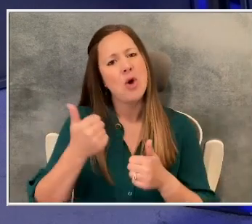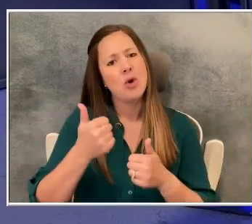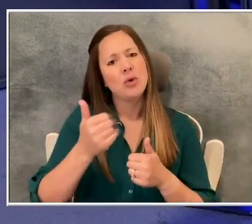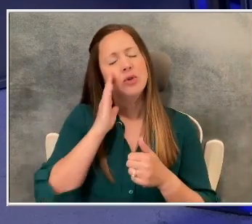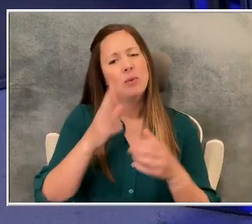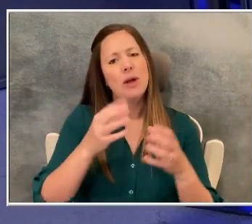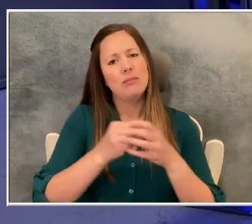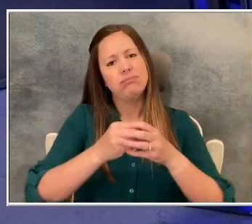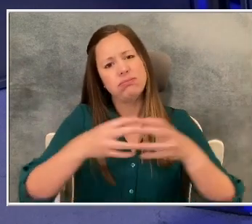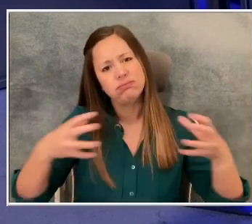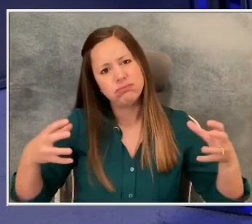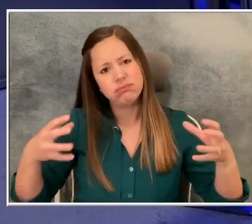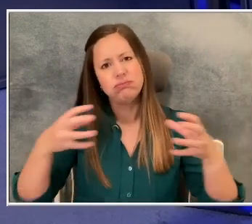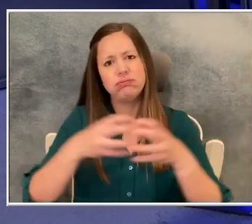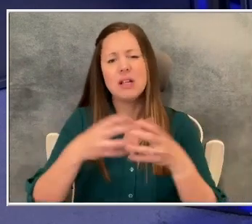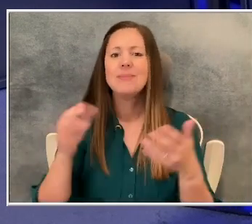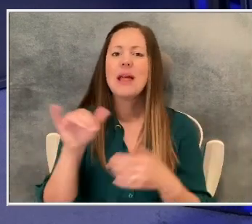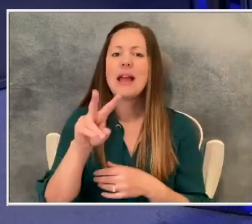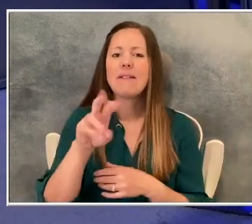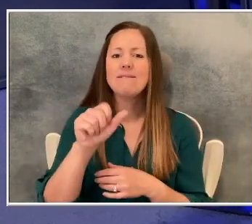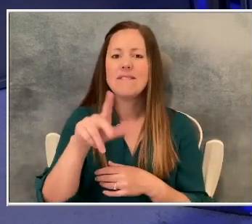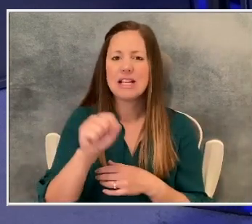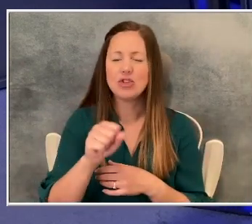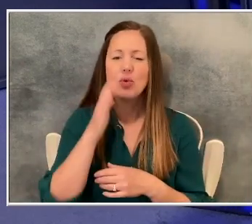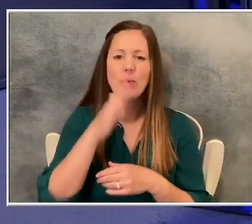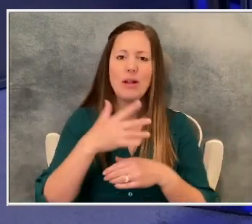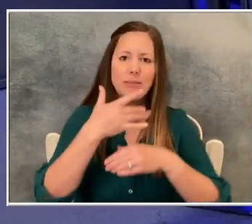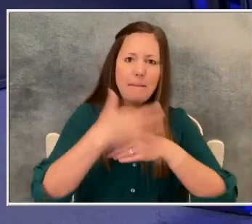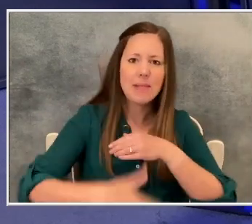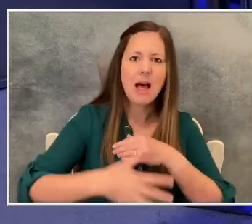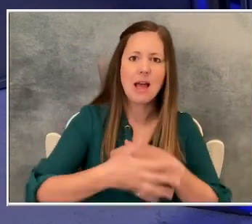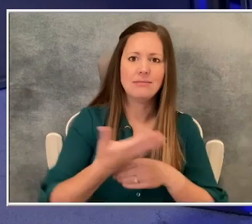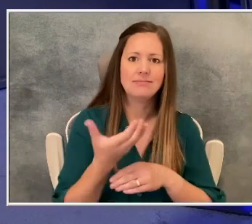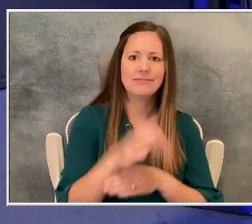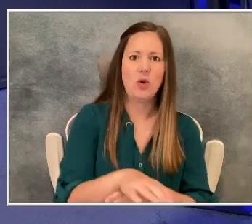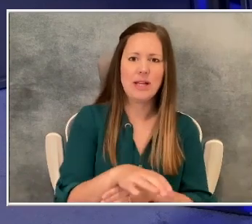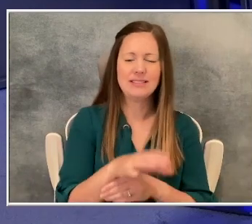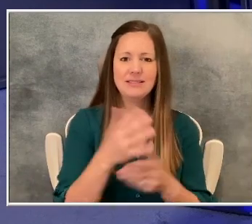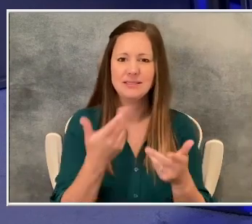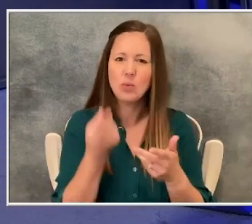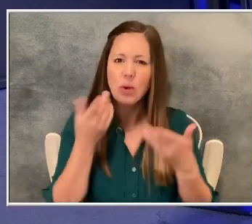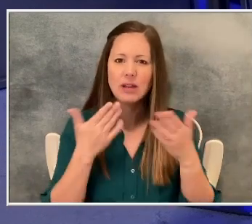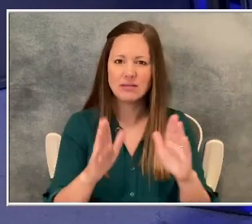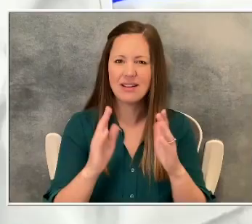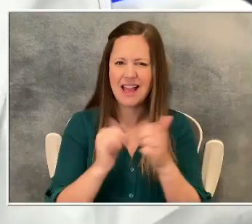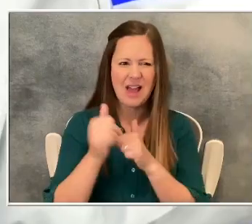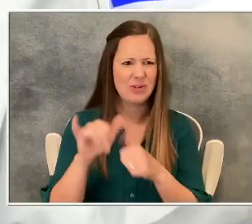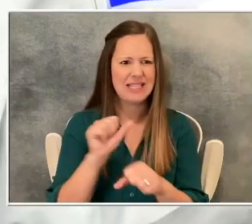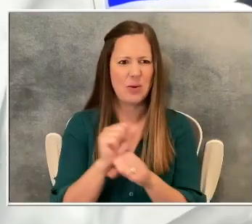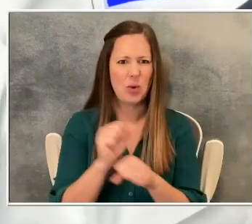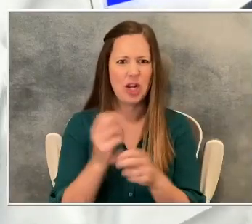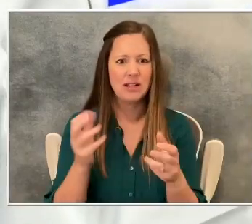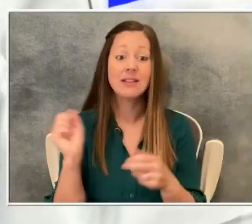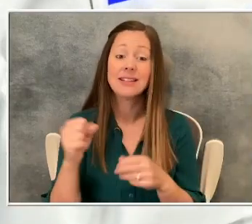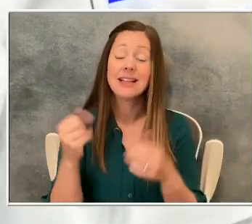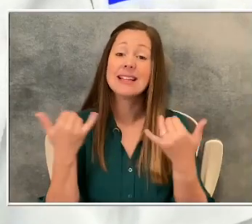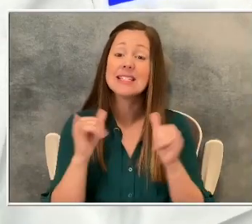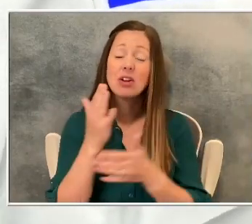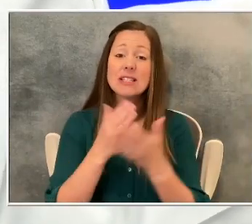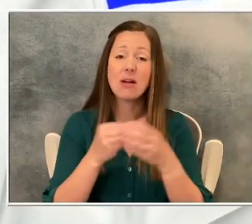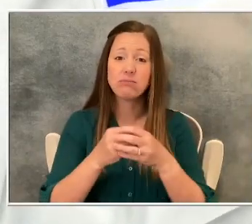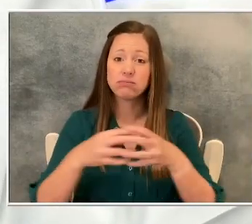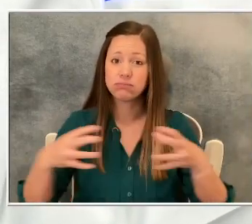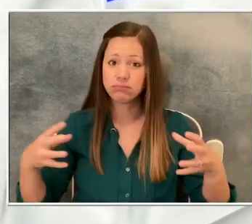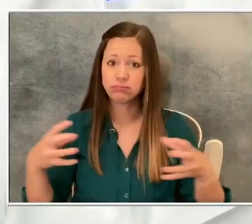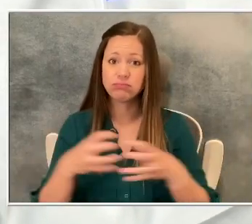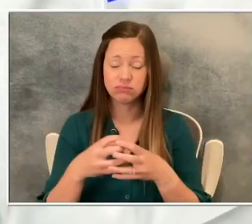It pushes blood kind of one direction. How does that work? Yeah, so this does still have some expansion contraction, not nearly